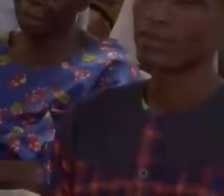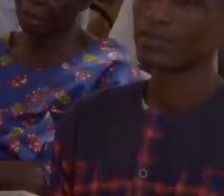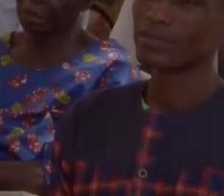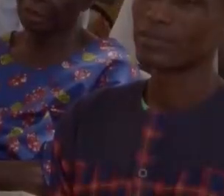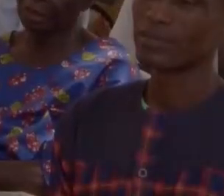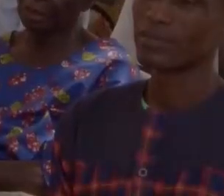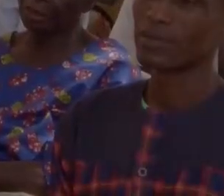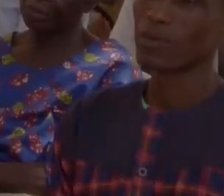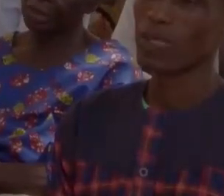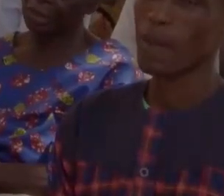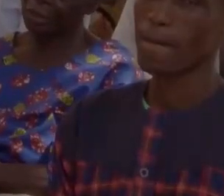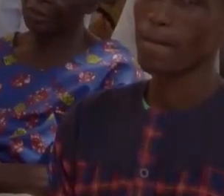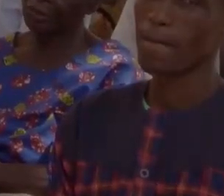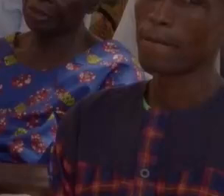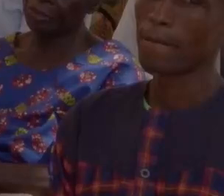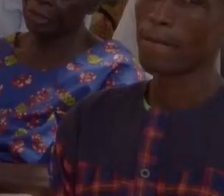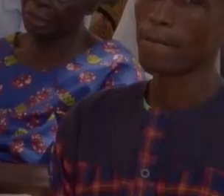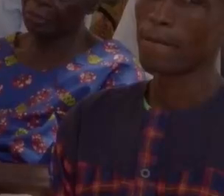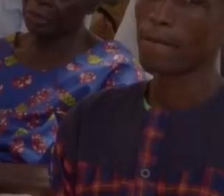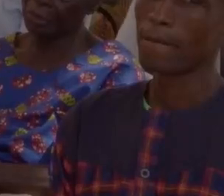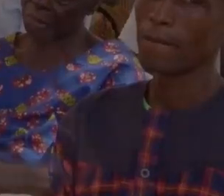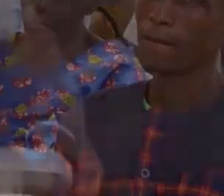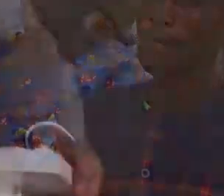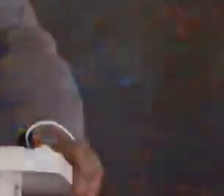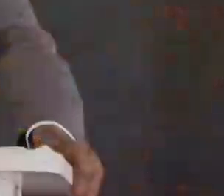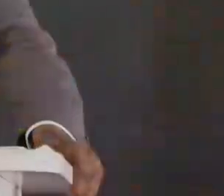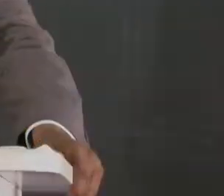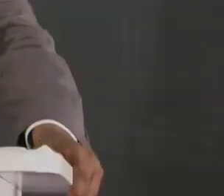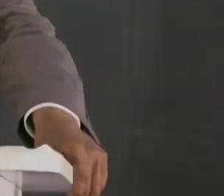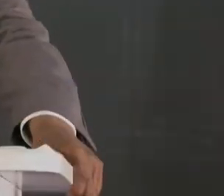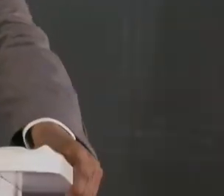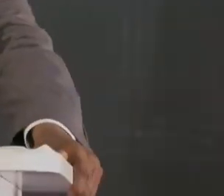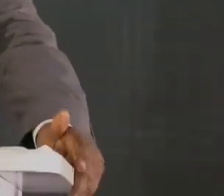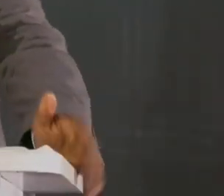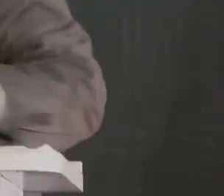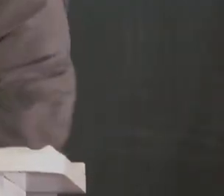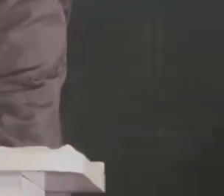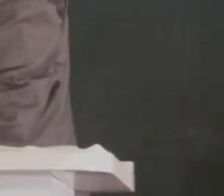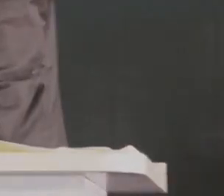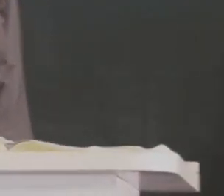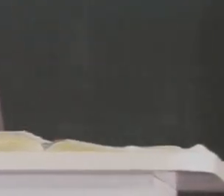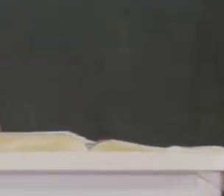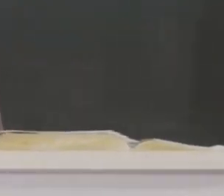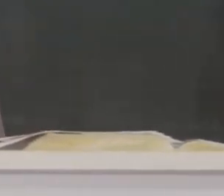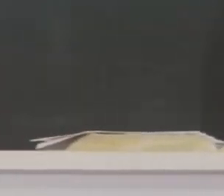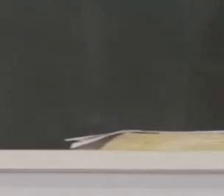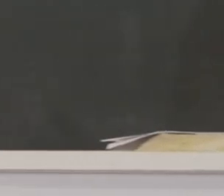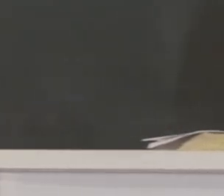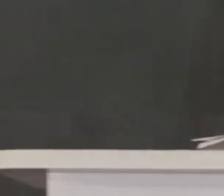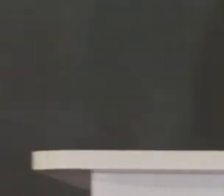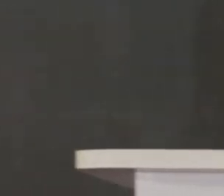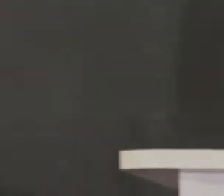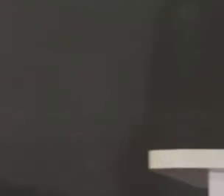So, Gehazi went after Naaman and said, you know, the master sent